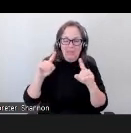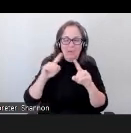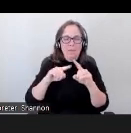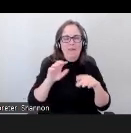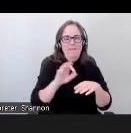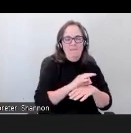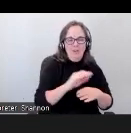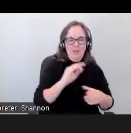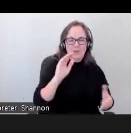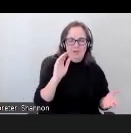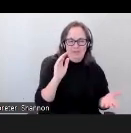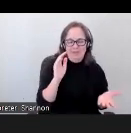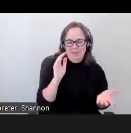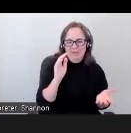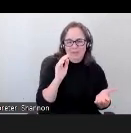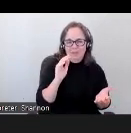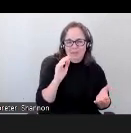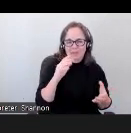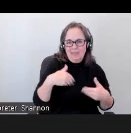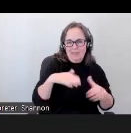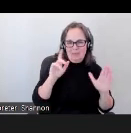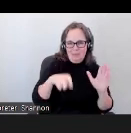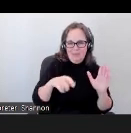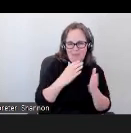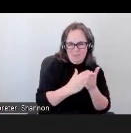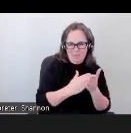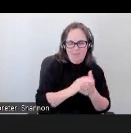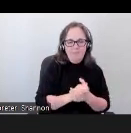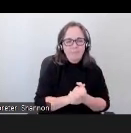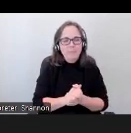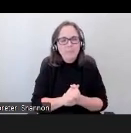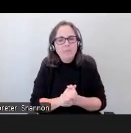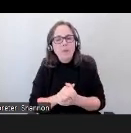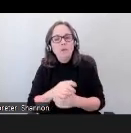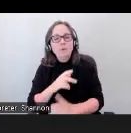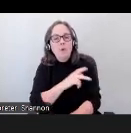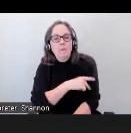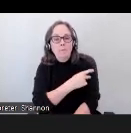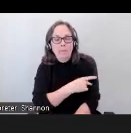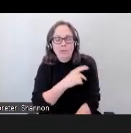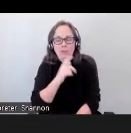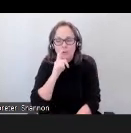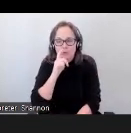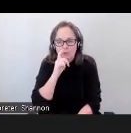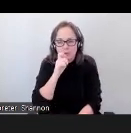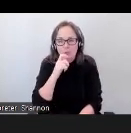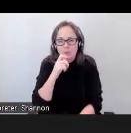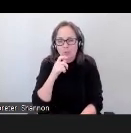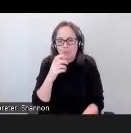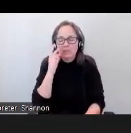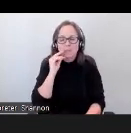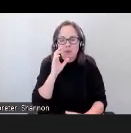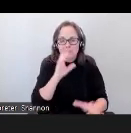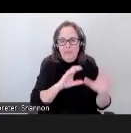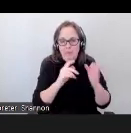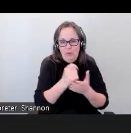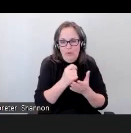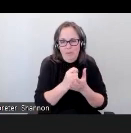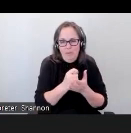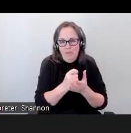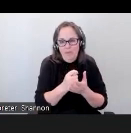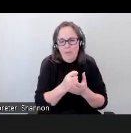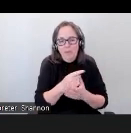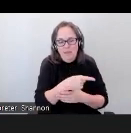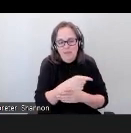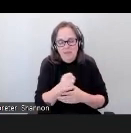compromises with surgery. So patients who get chemotherapy, this is very select few patients who